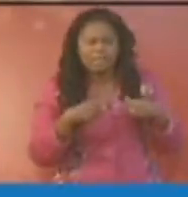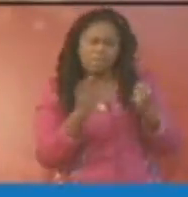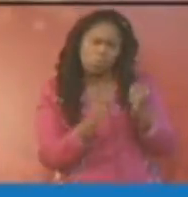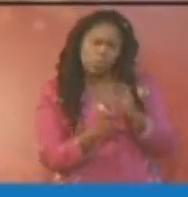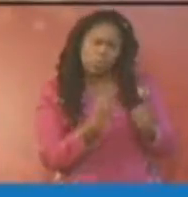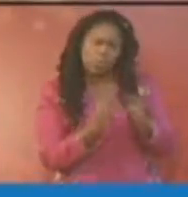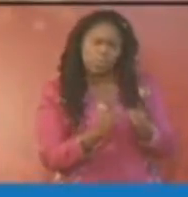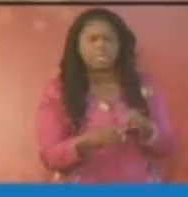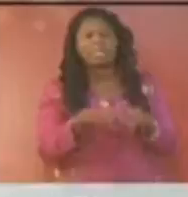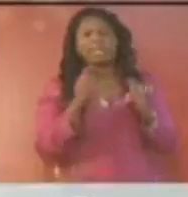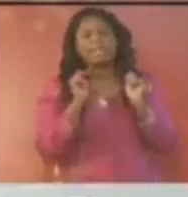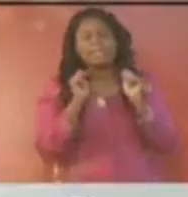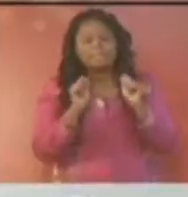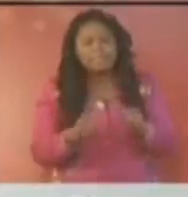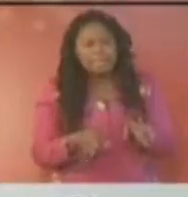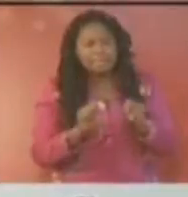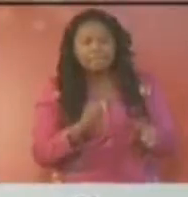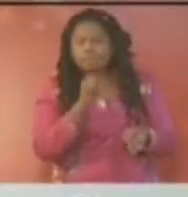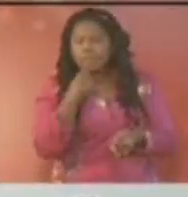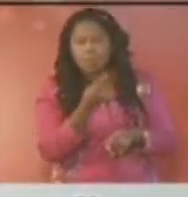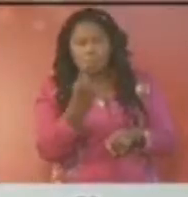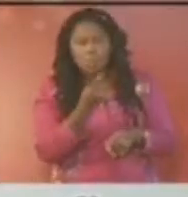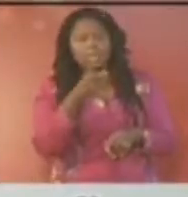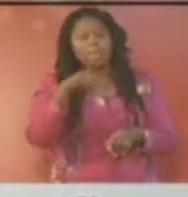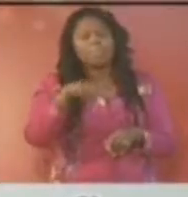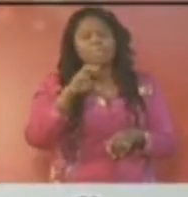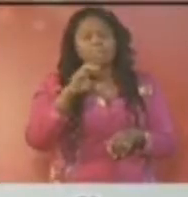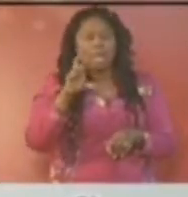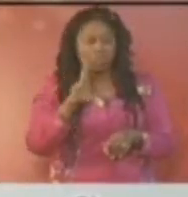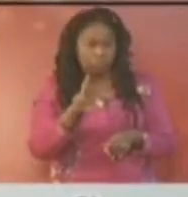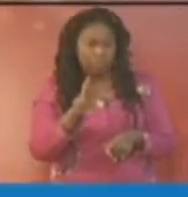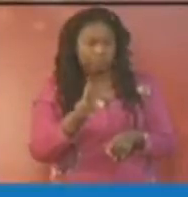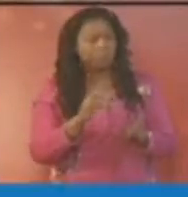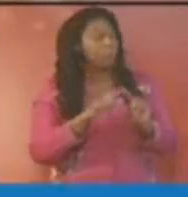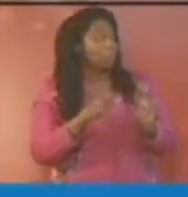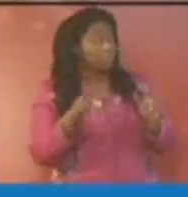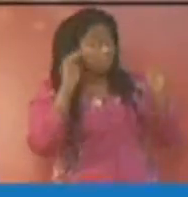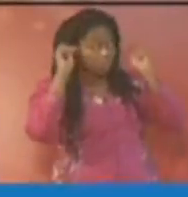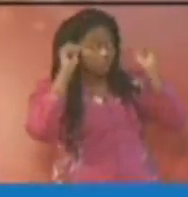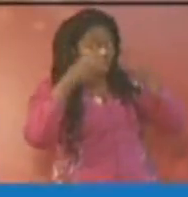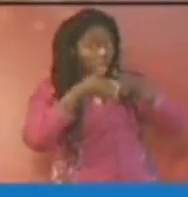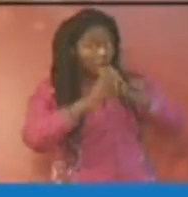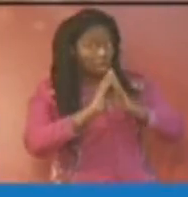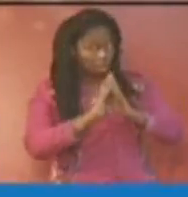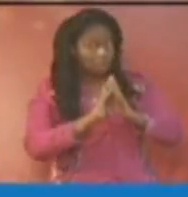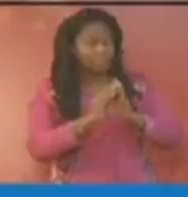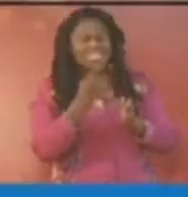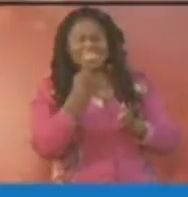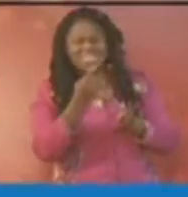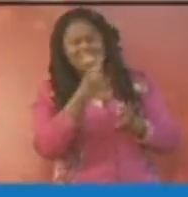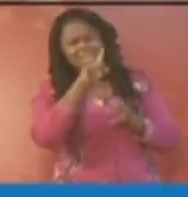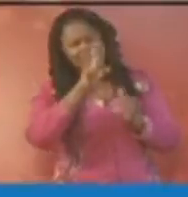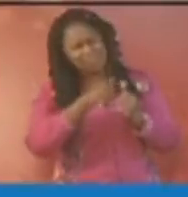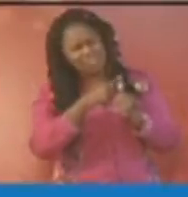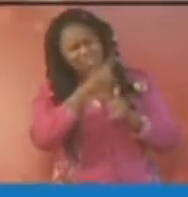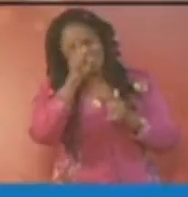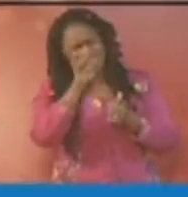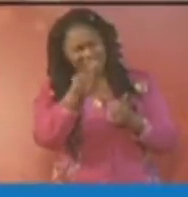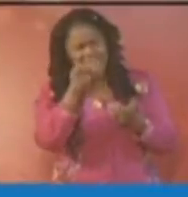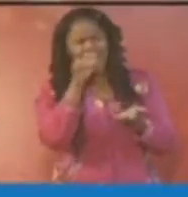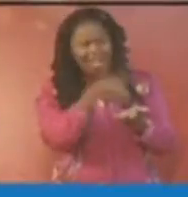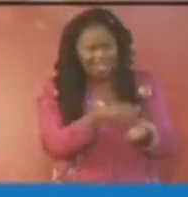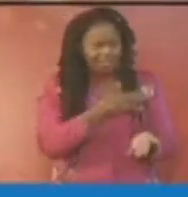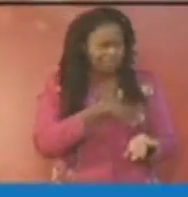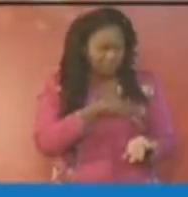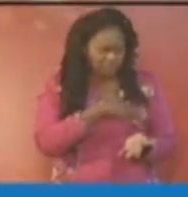Okay. Thank you. Prior, could you just repeat briefly the first question, please? Sometimes us, in the media,